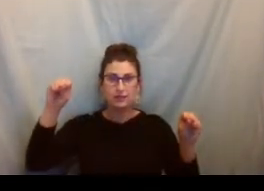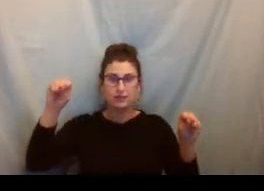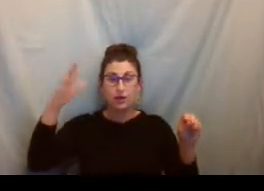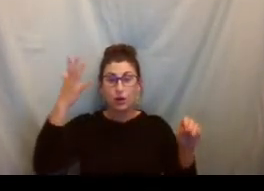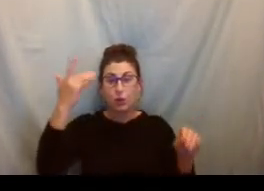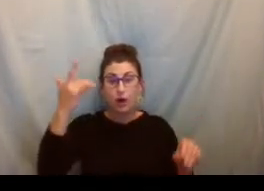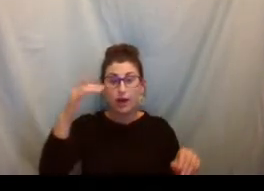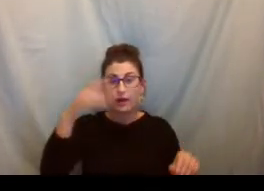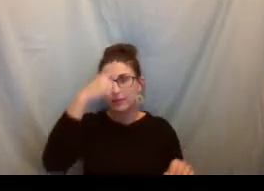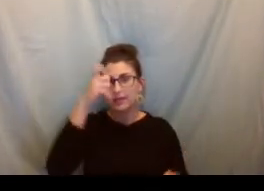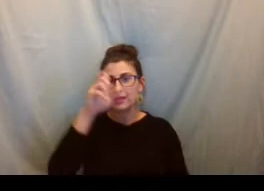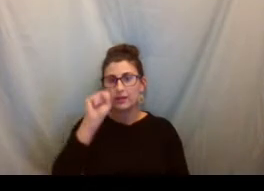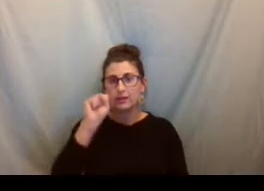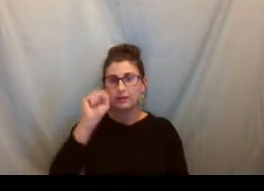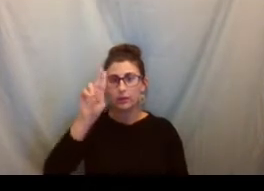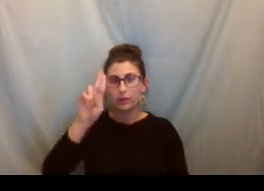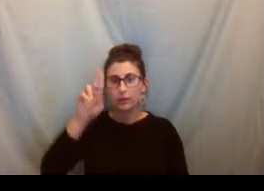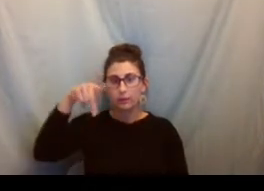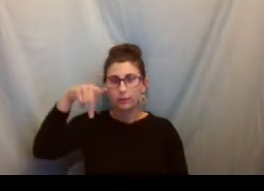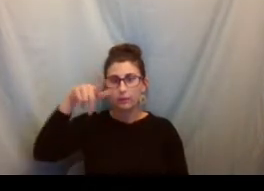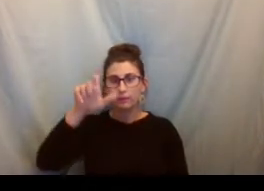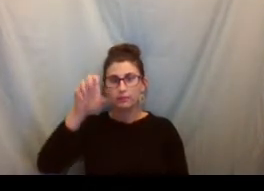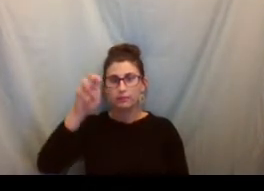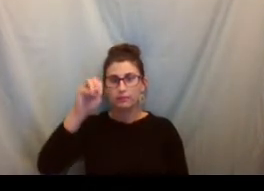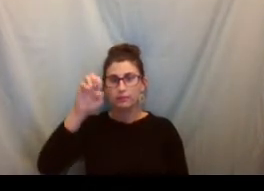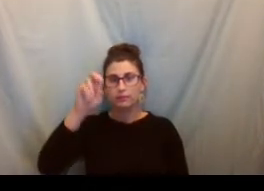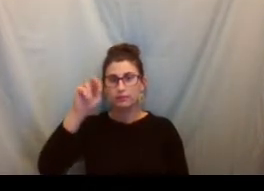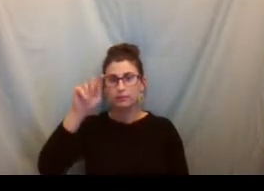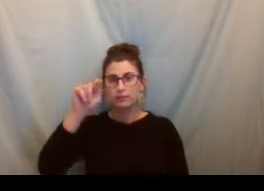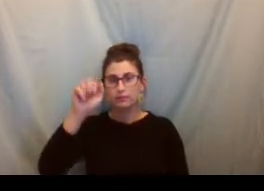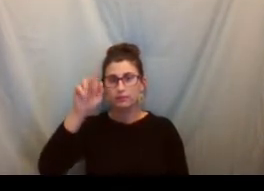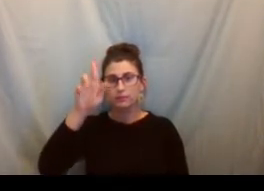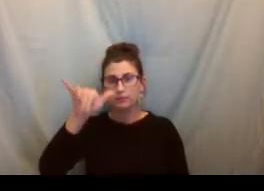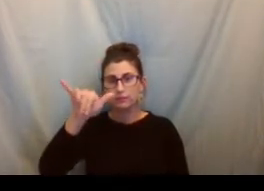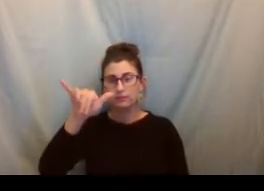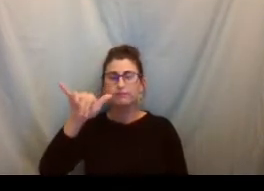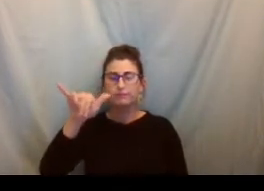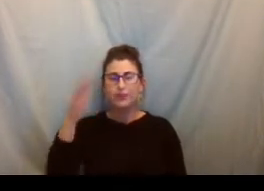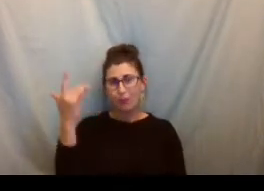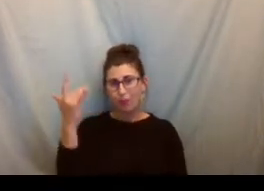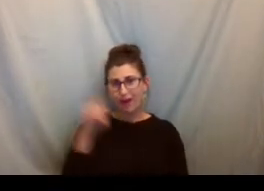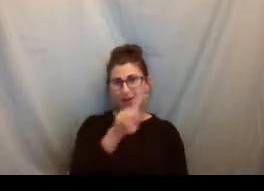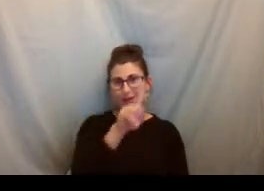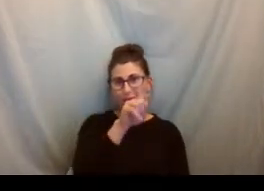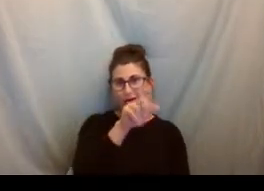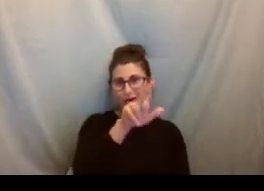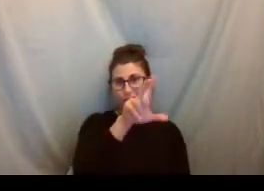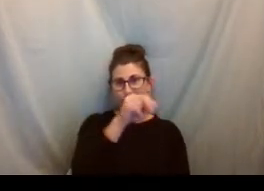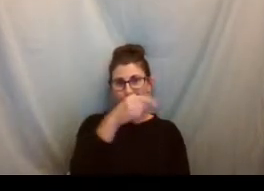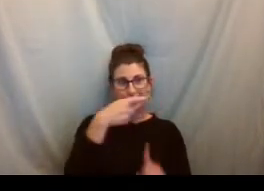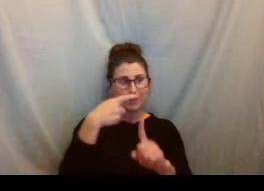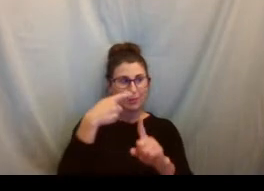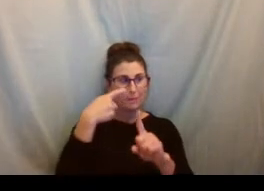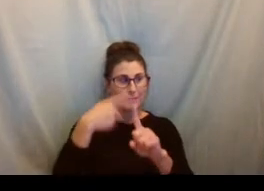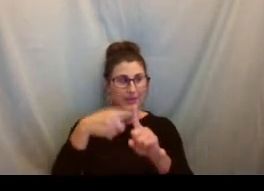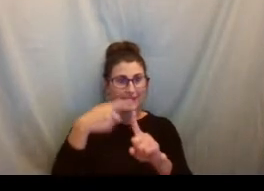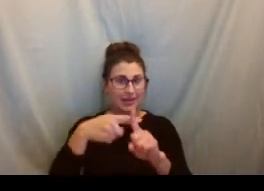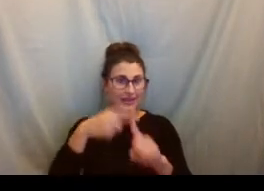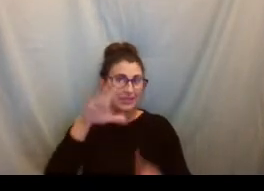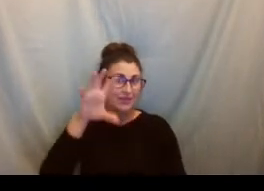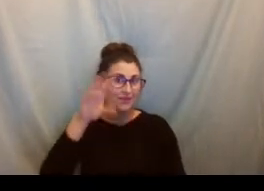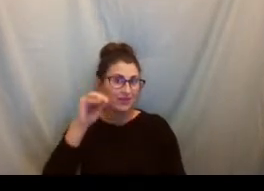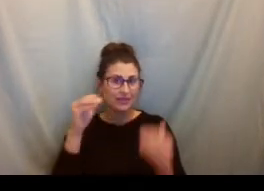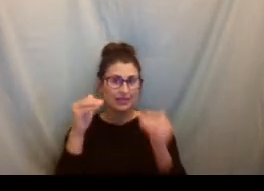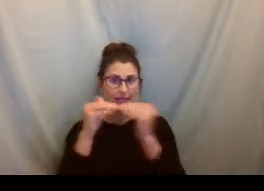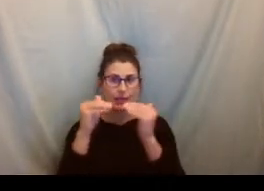of supplementary angles. All right, because 130 plus 50 equals 180. And if this is 50